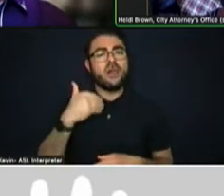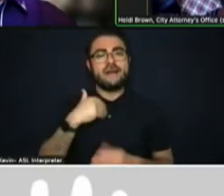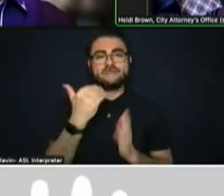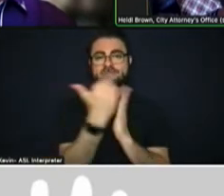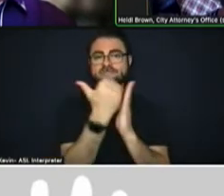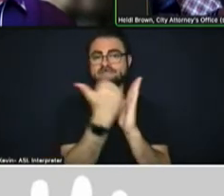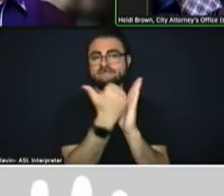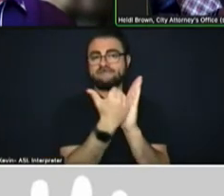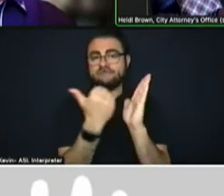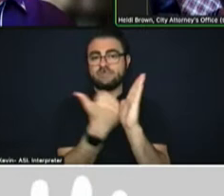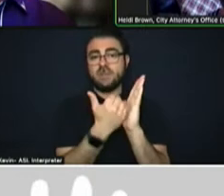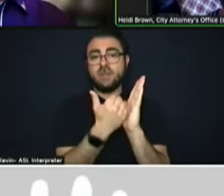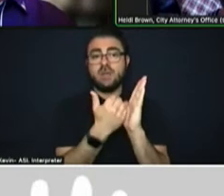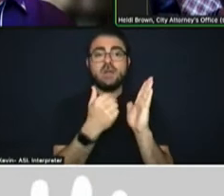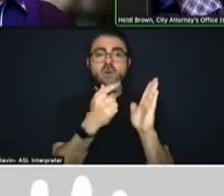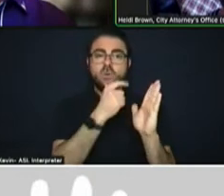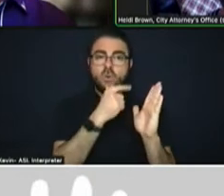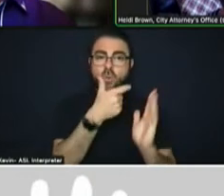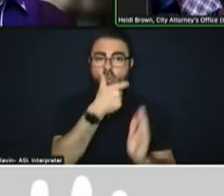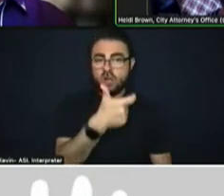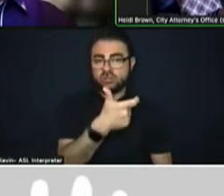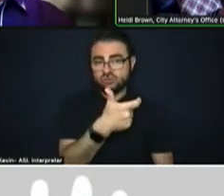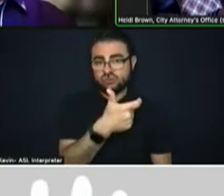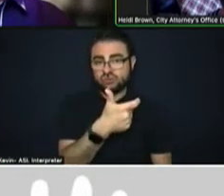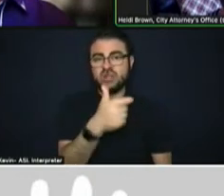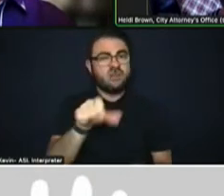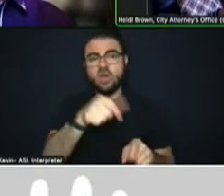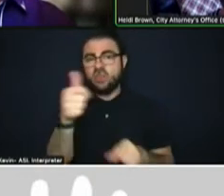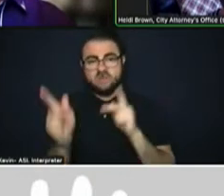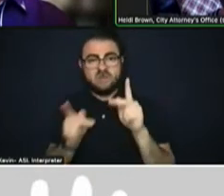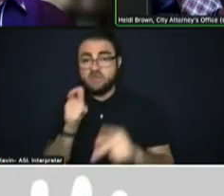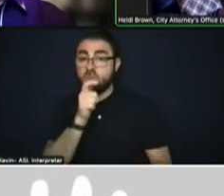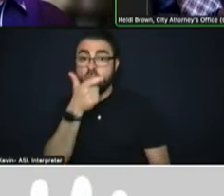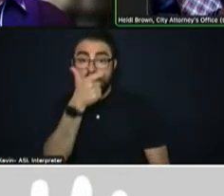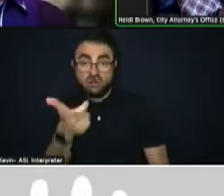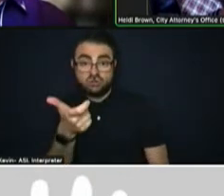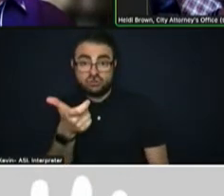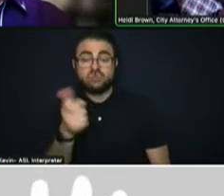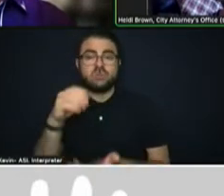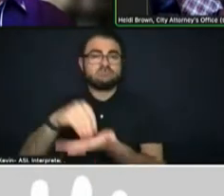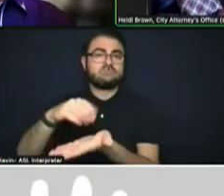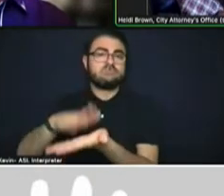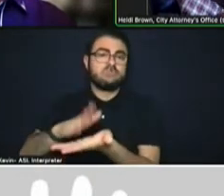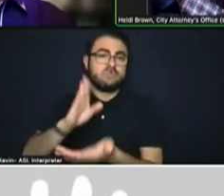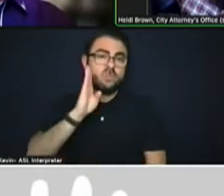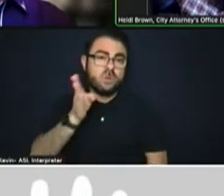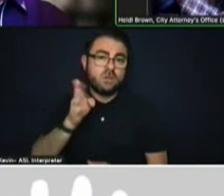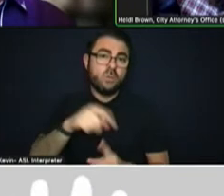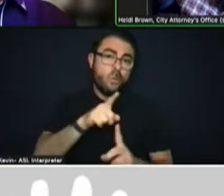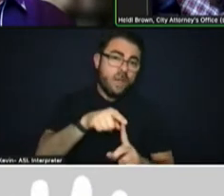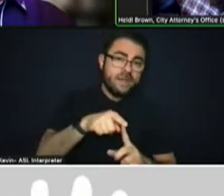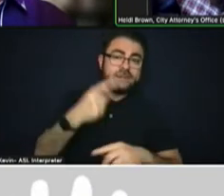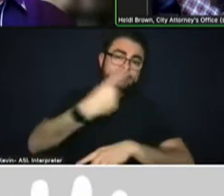who accessed it, there will be an audit trail. So we will know who accessed it and when.